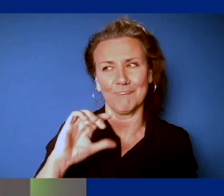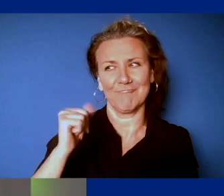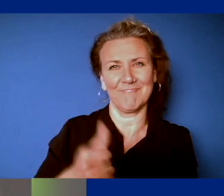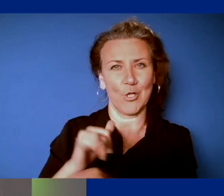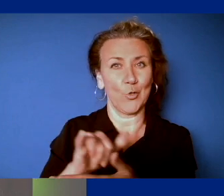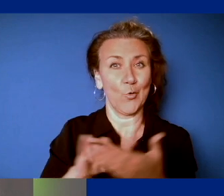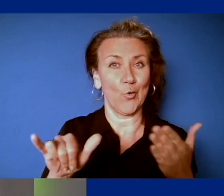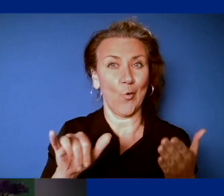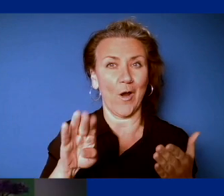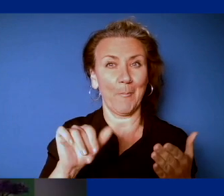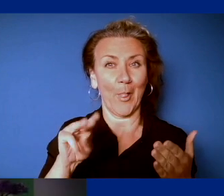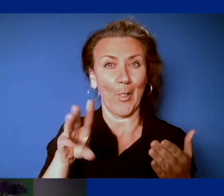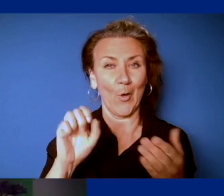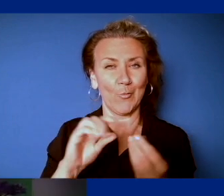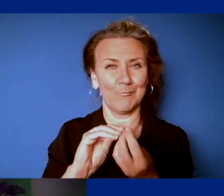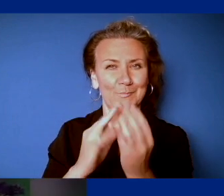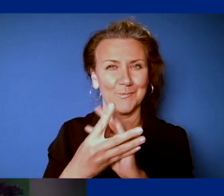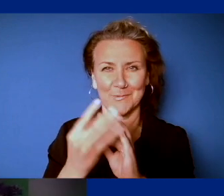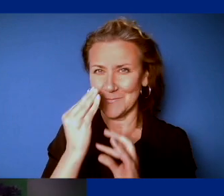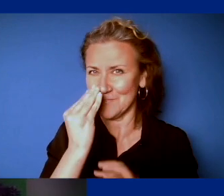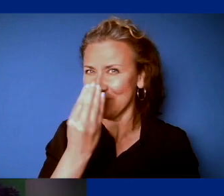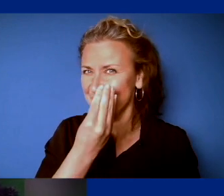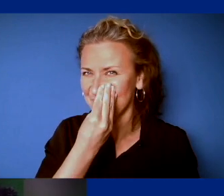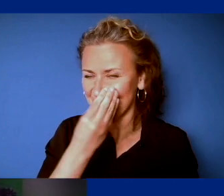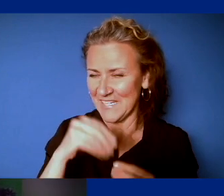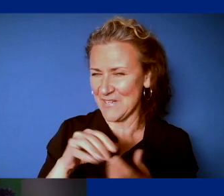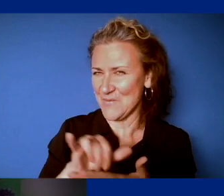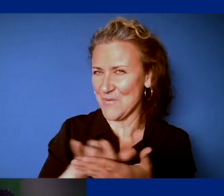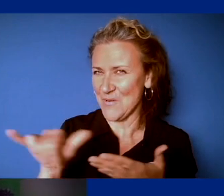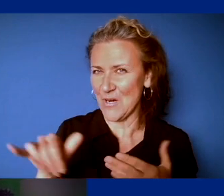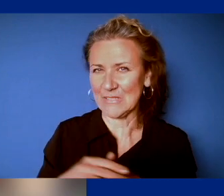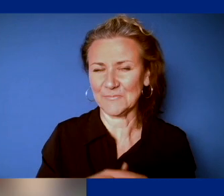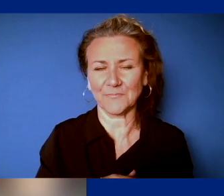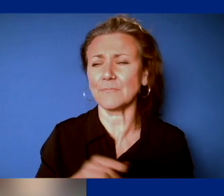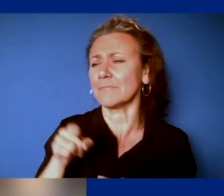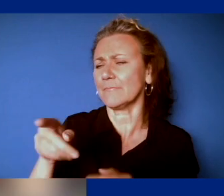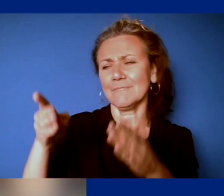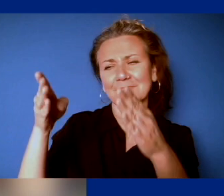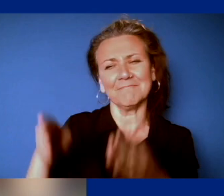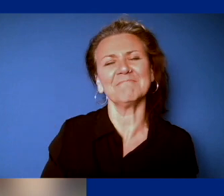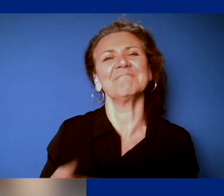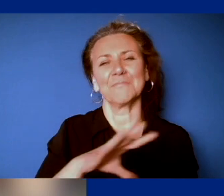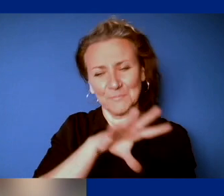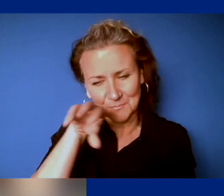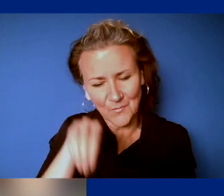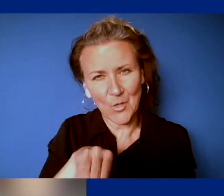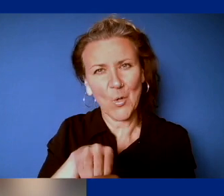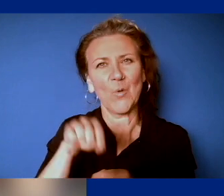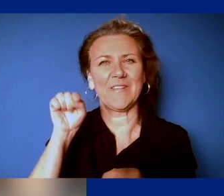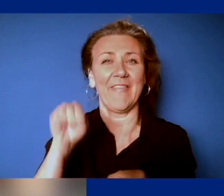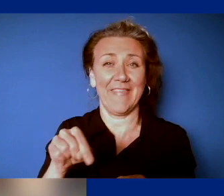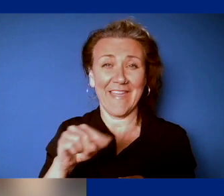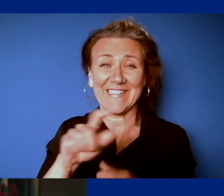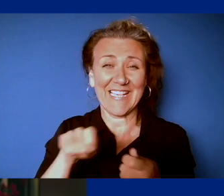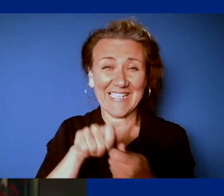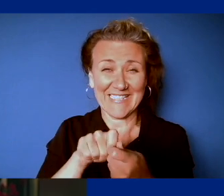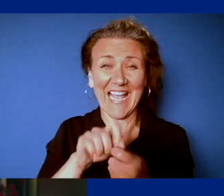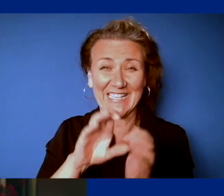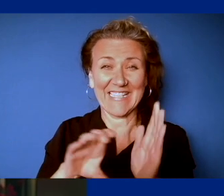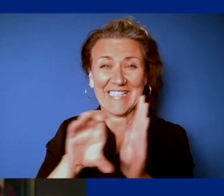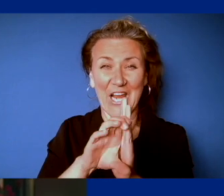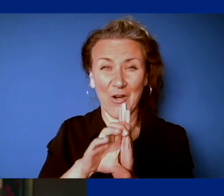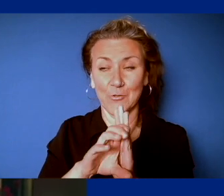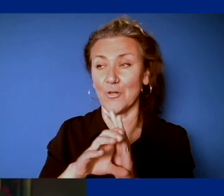in New York. LaParis embodies the resilience and creativity that makes